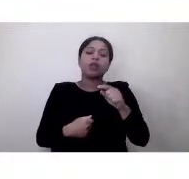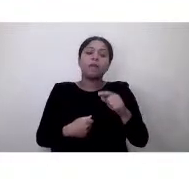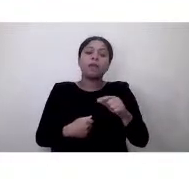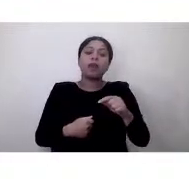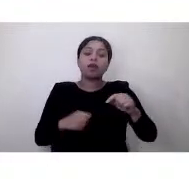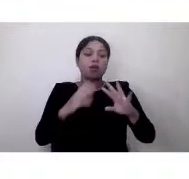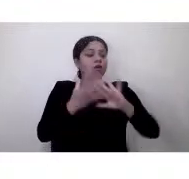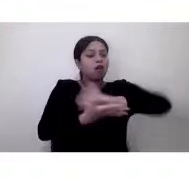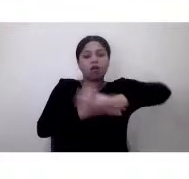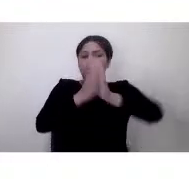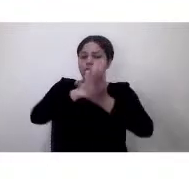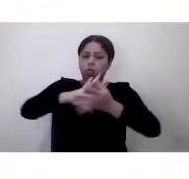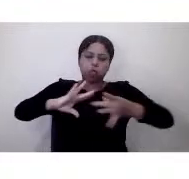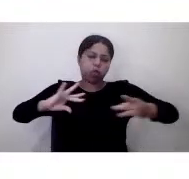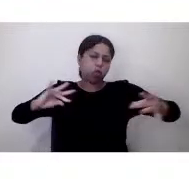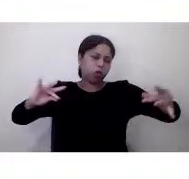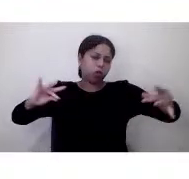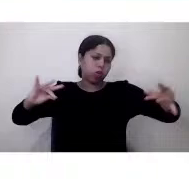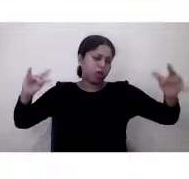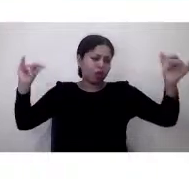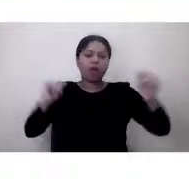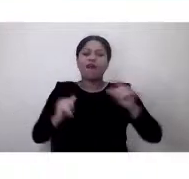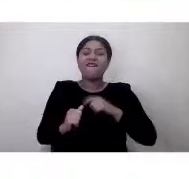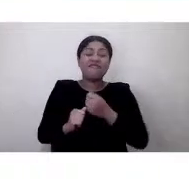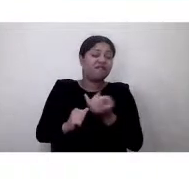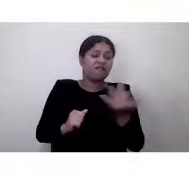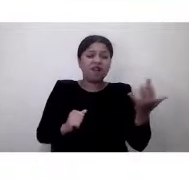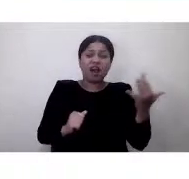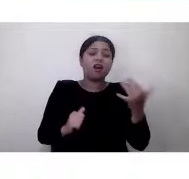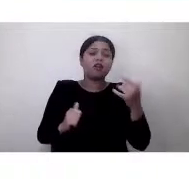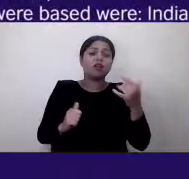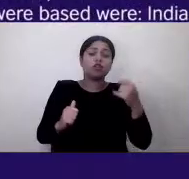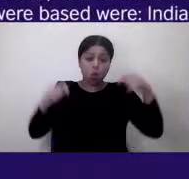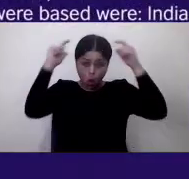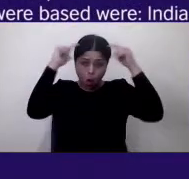polar bears and elephant.